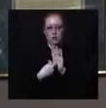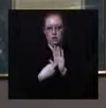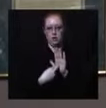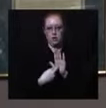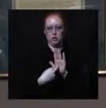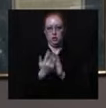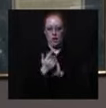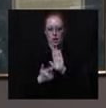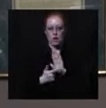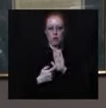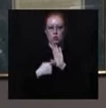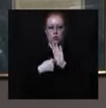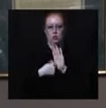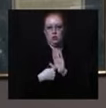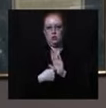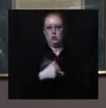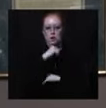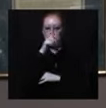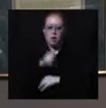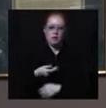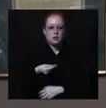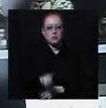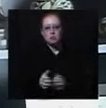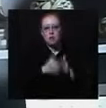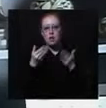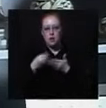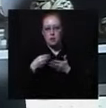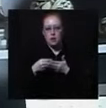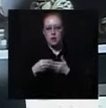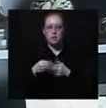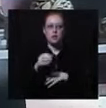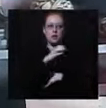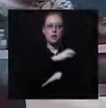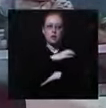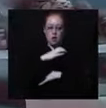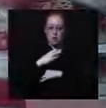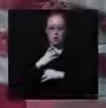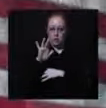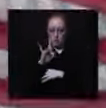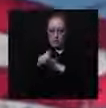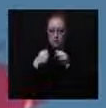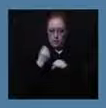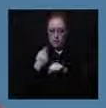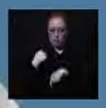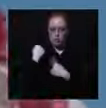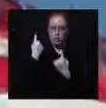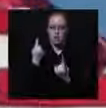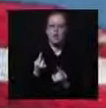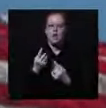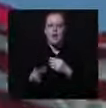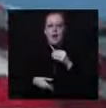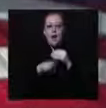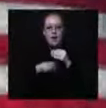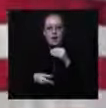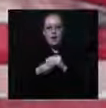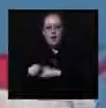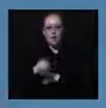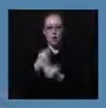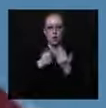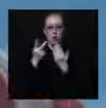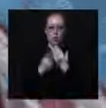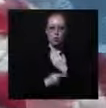representation of a legal basis without having to go out and spend a lot of money. Congress has, over the last 25 years, added additional